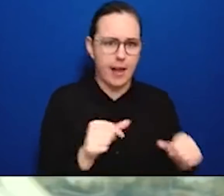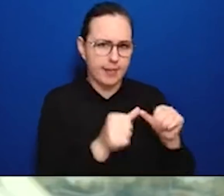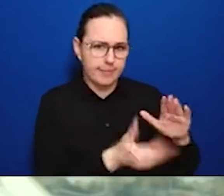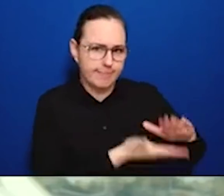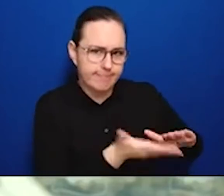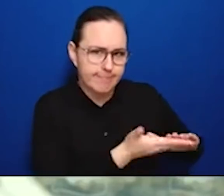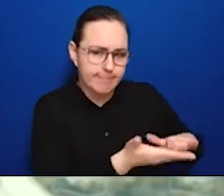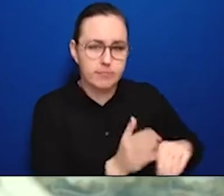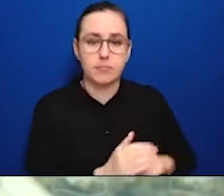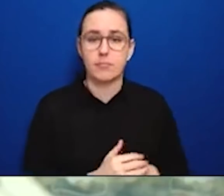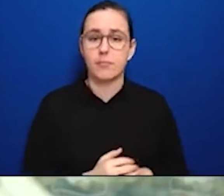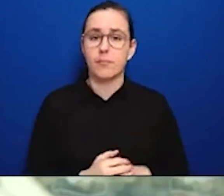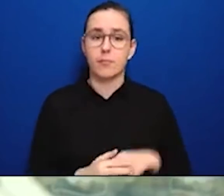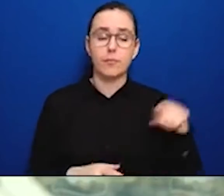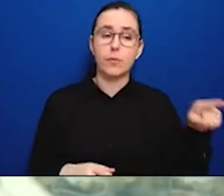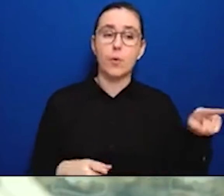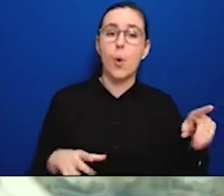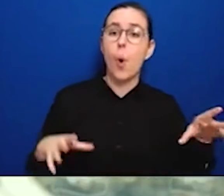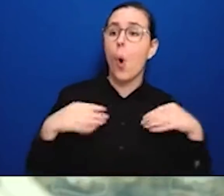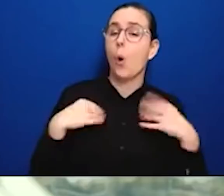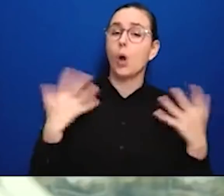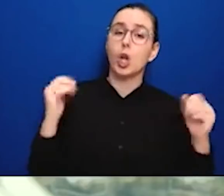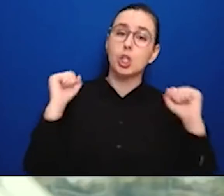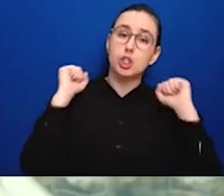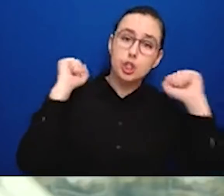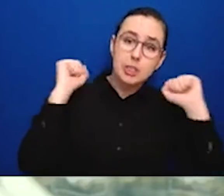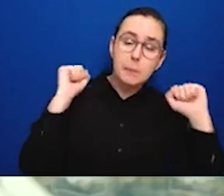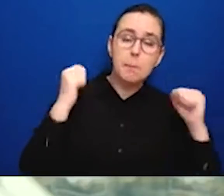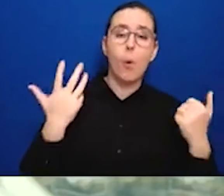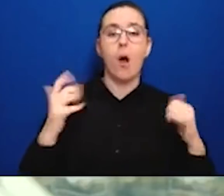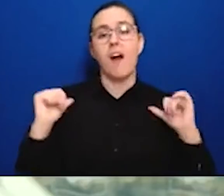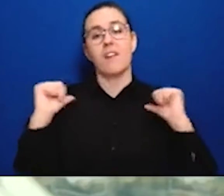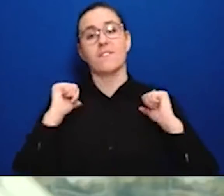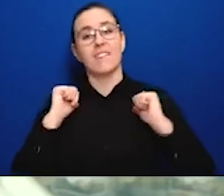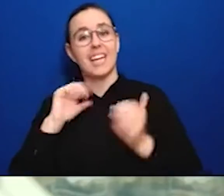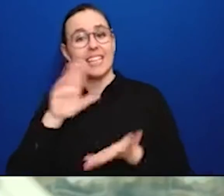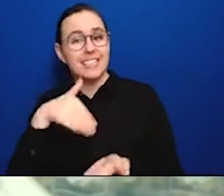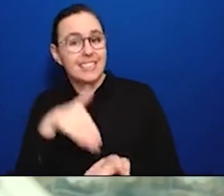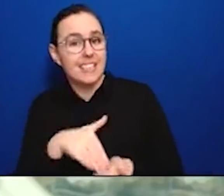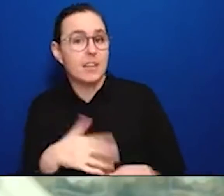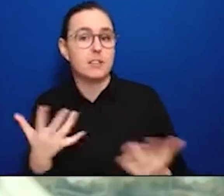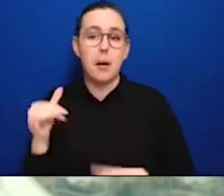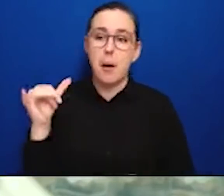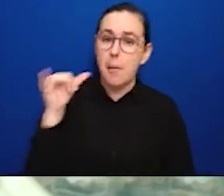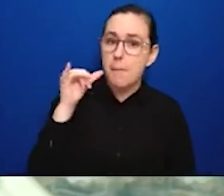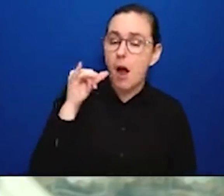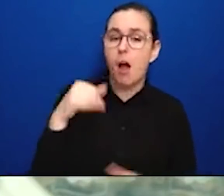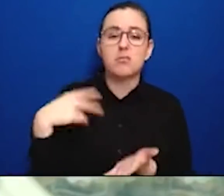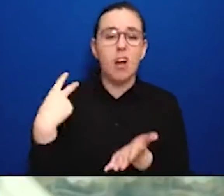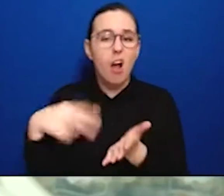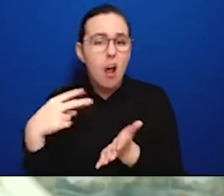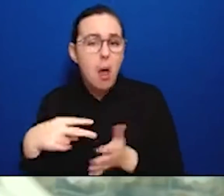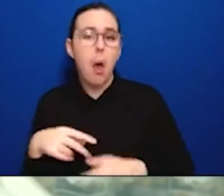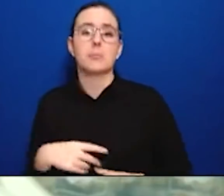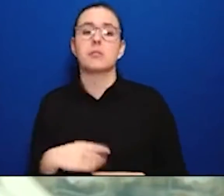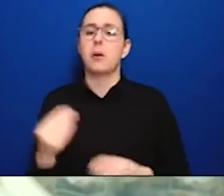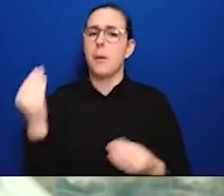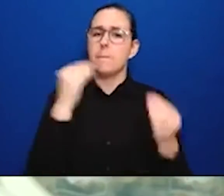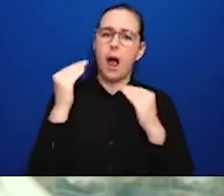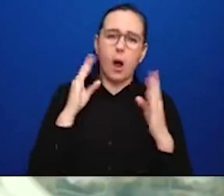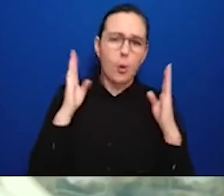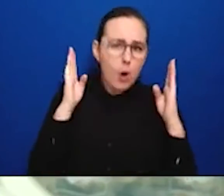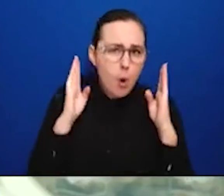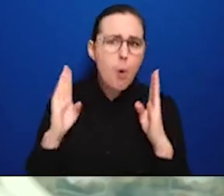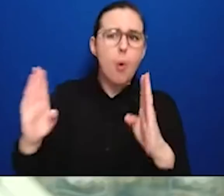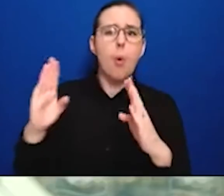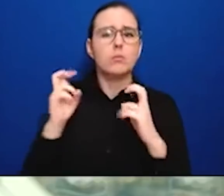bars, nightclubs, and banquet halls, this is going to be a very challenging time of the year. As we have done since the beginning of this